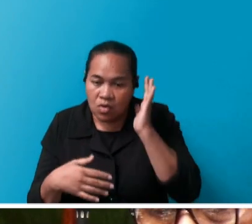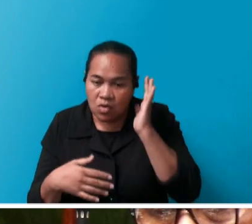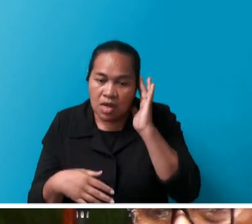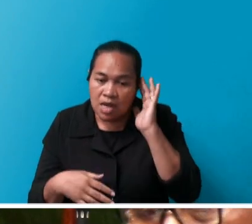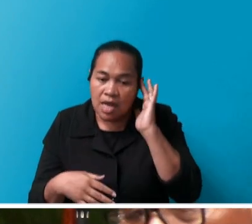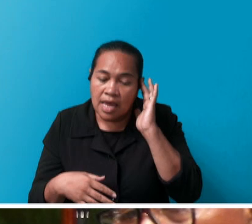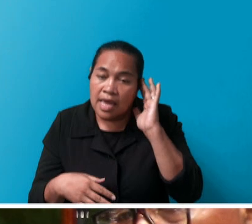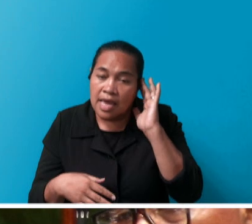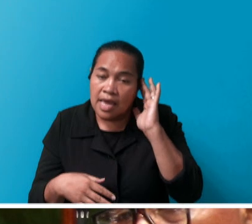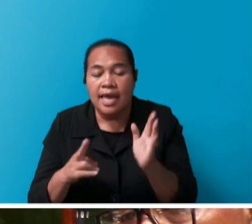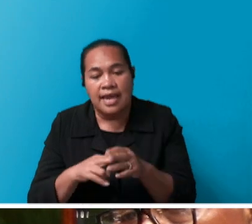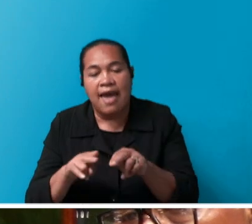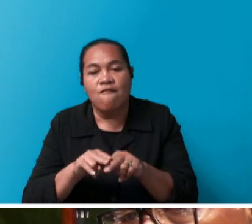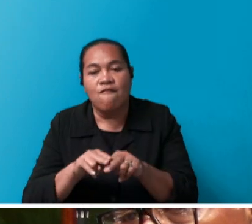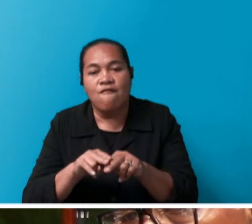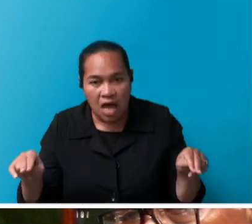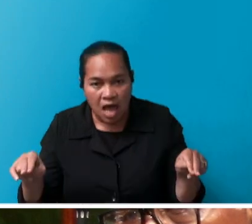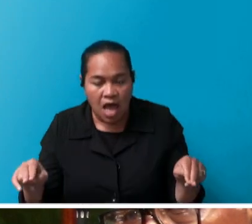Nabosa, Bukuya Health Center,